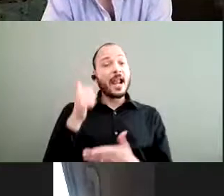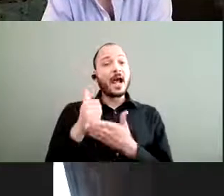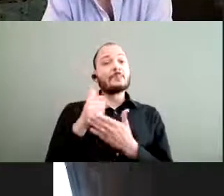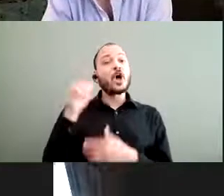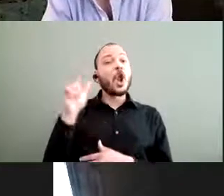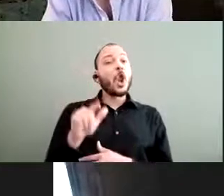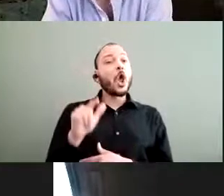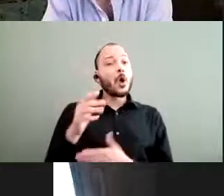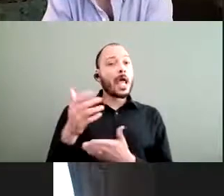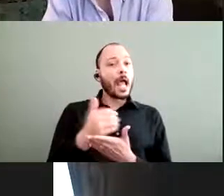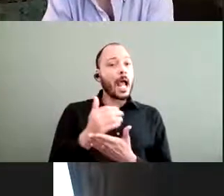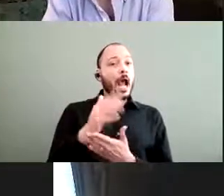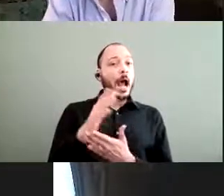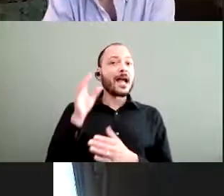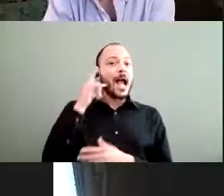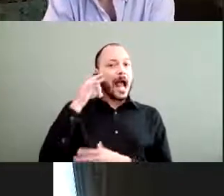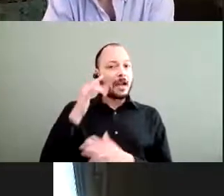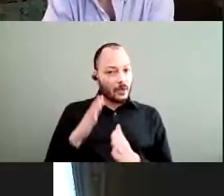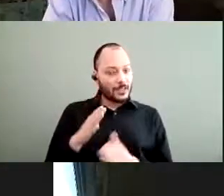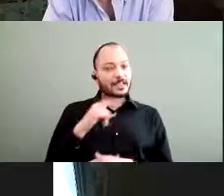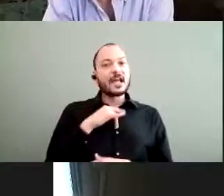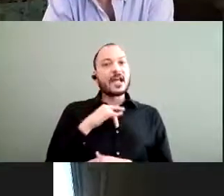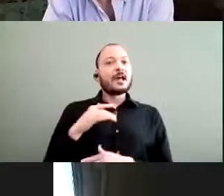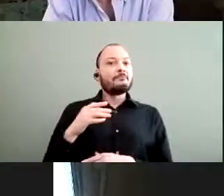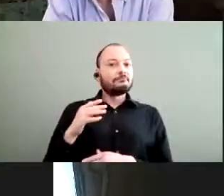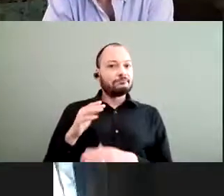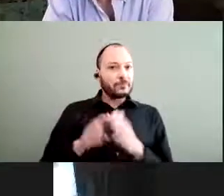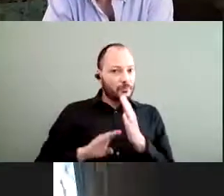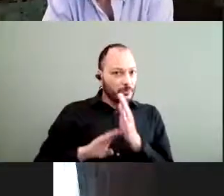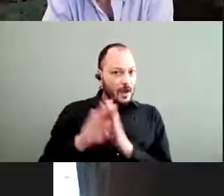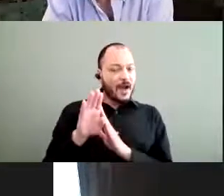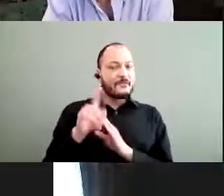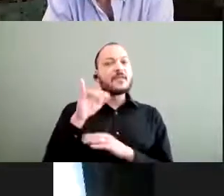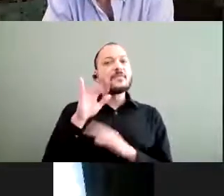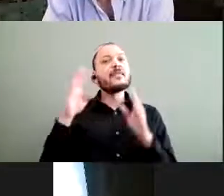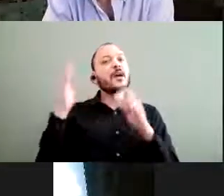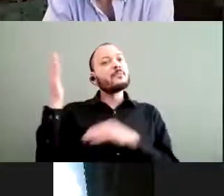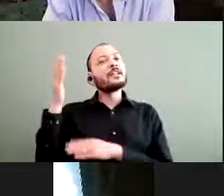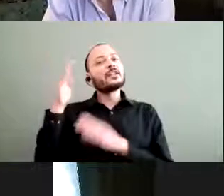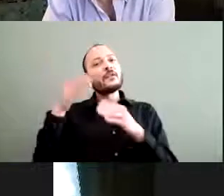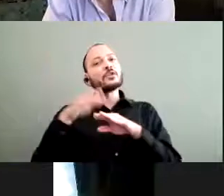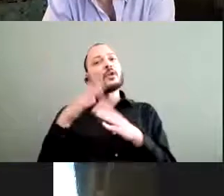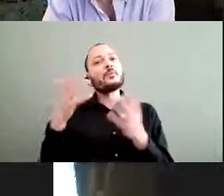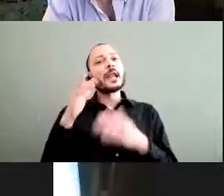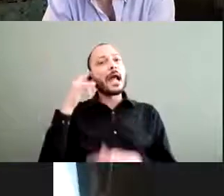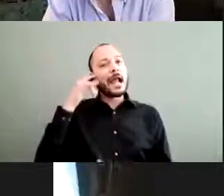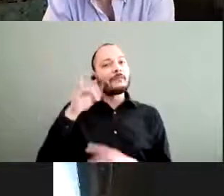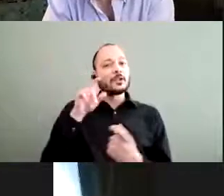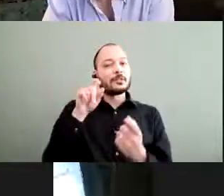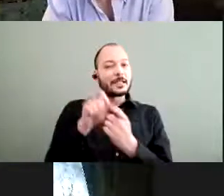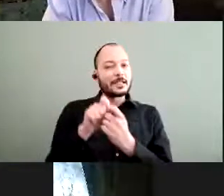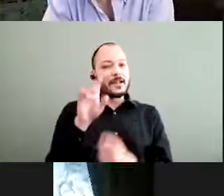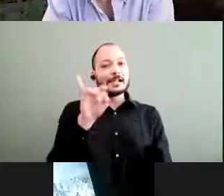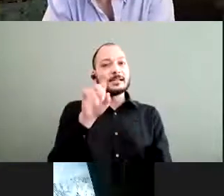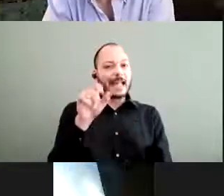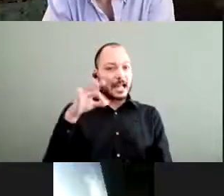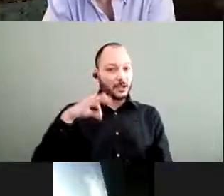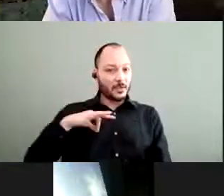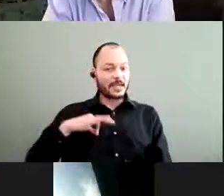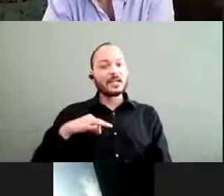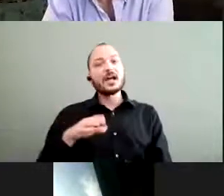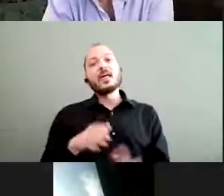financial well-being and thrive. And their presentation will focus on California specific tax credits. And then we're gonna hear